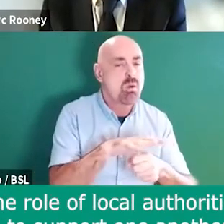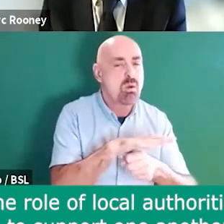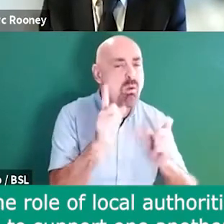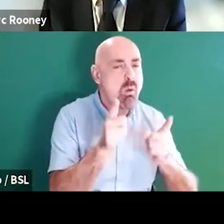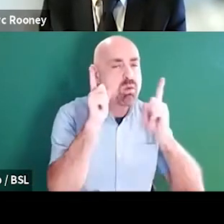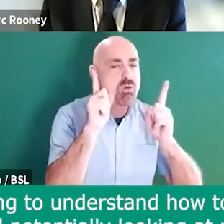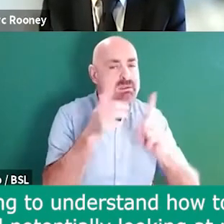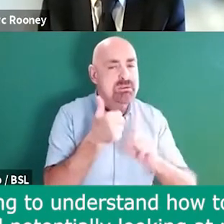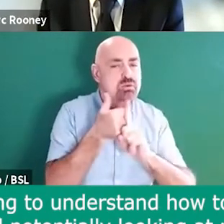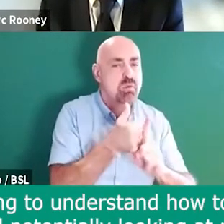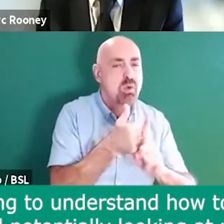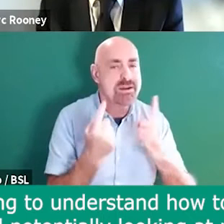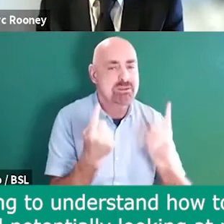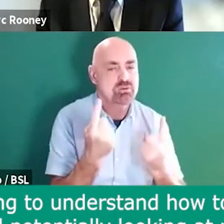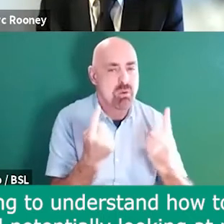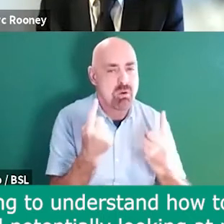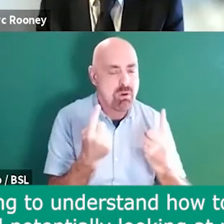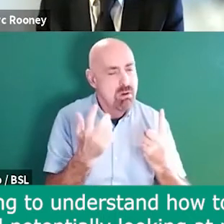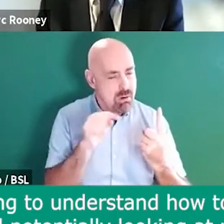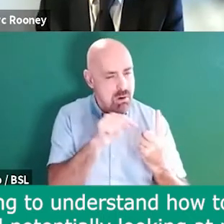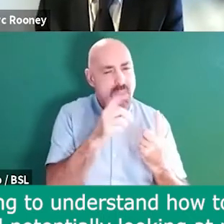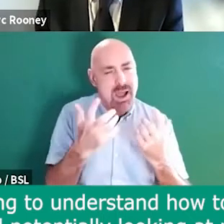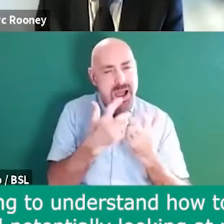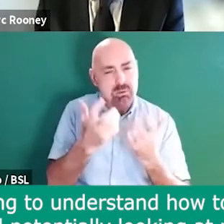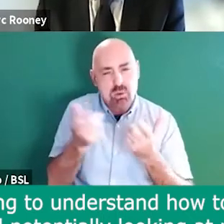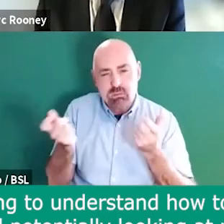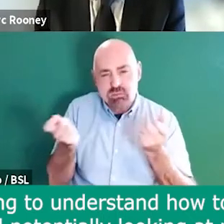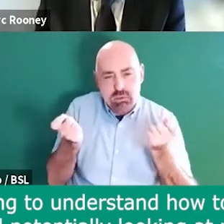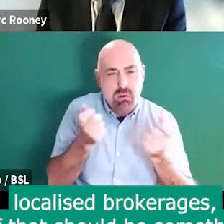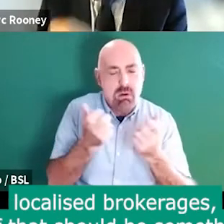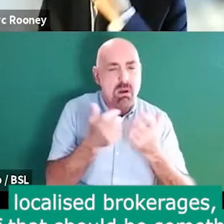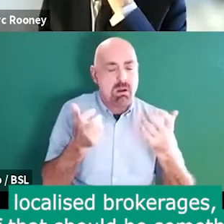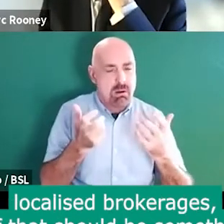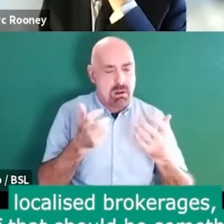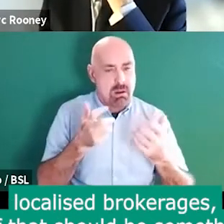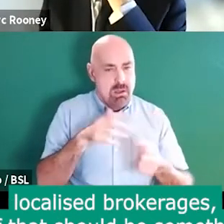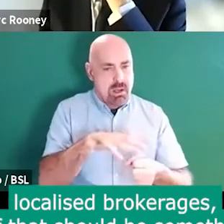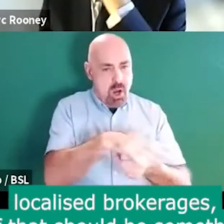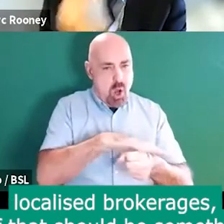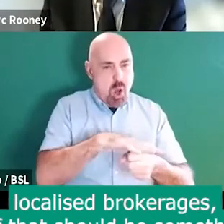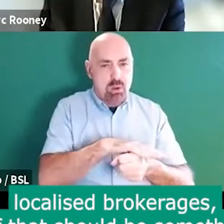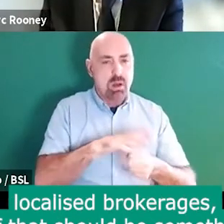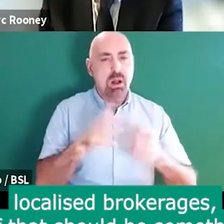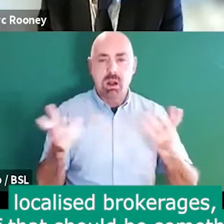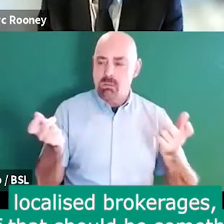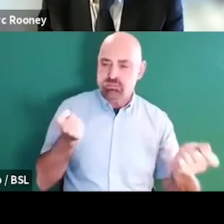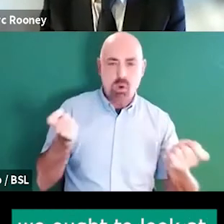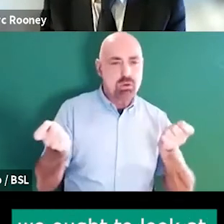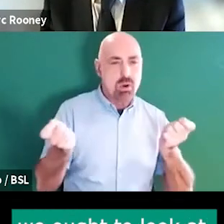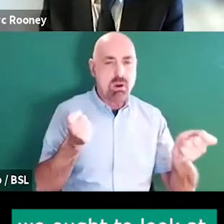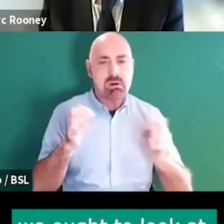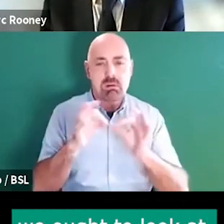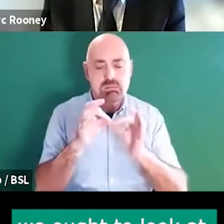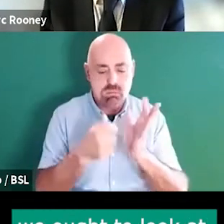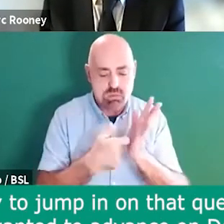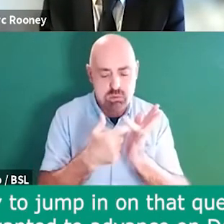one another in helping to understand how to do that, and potentially looking at more kind of localised brokerage as part of that should be something that we ought